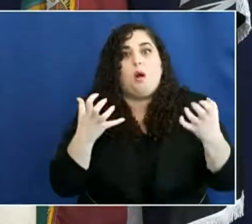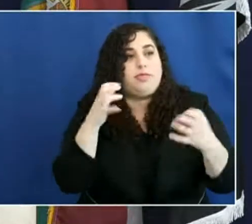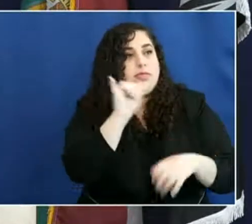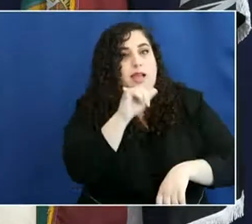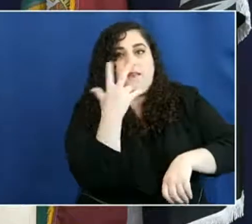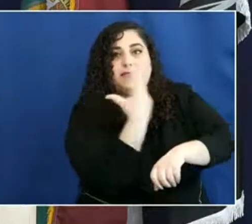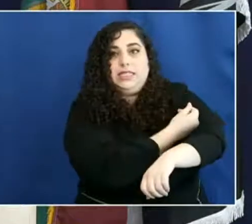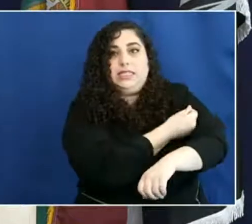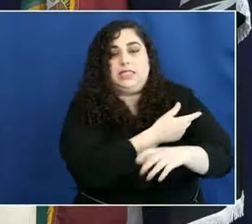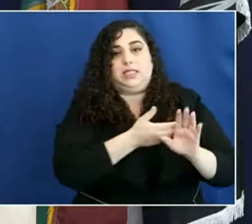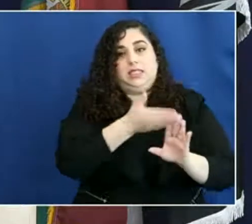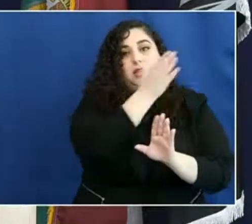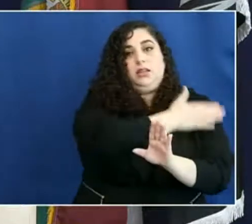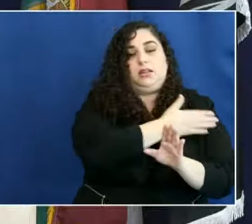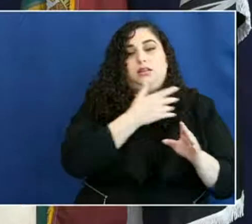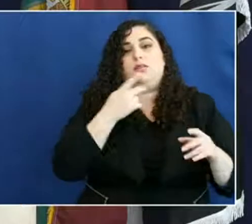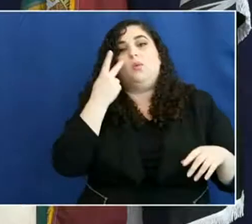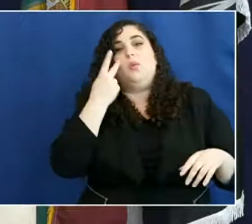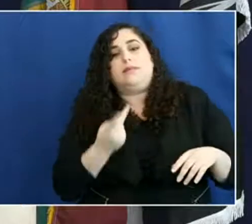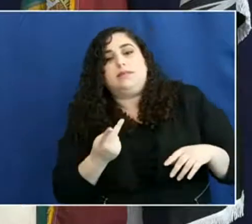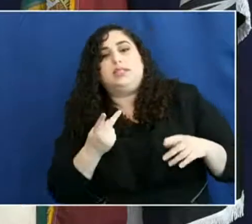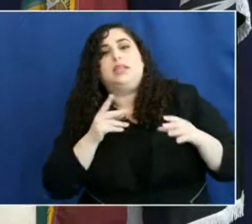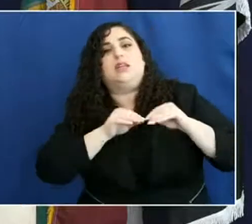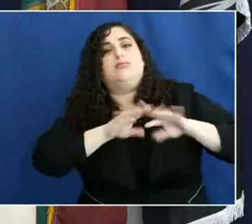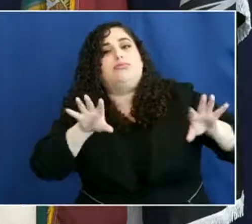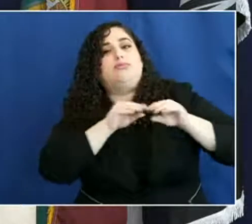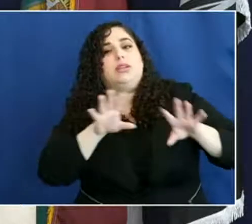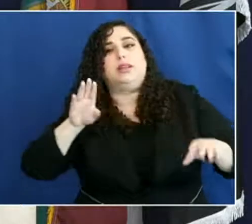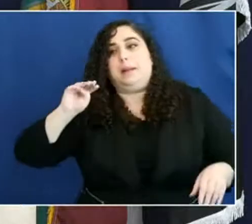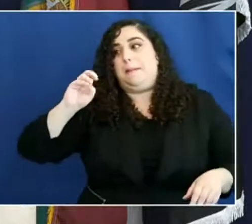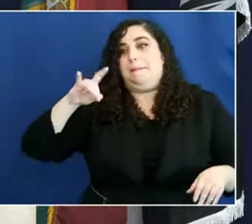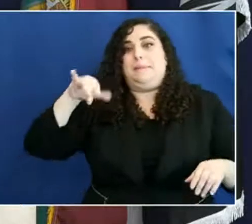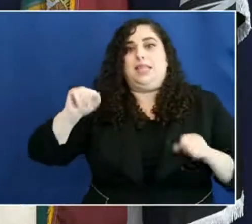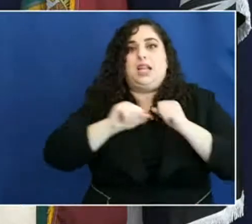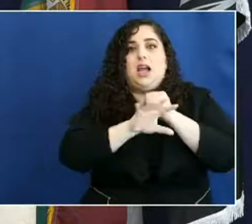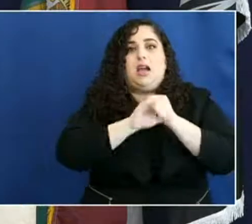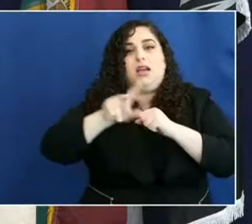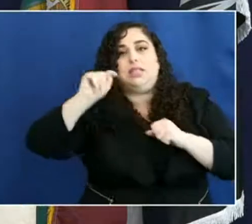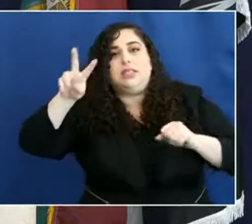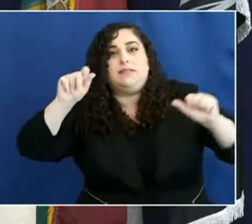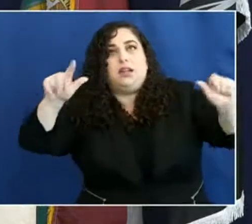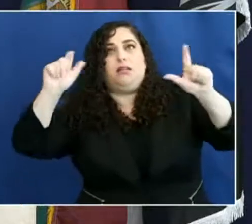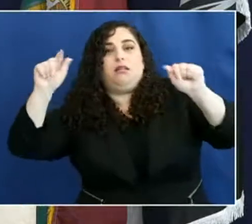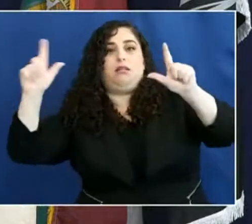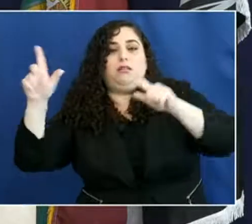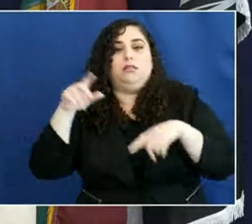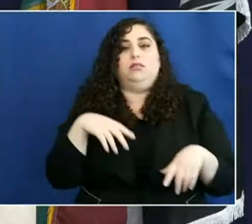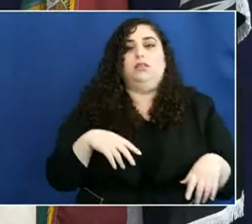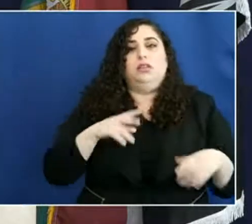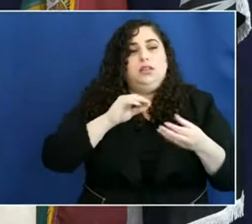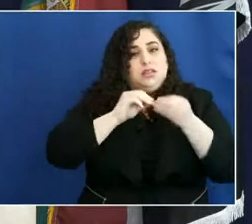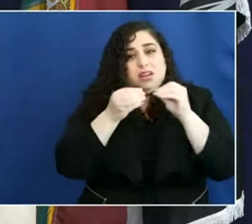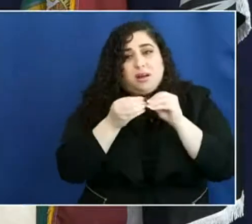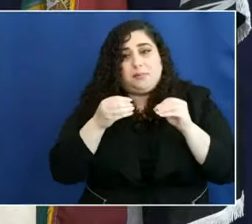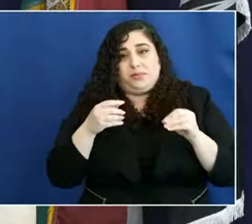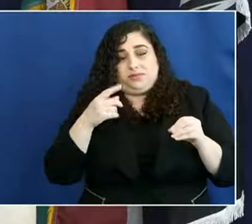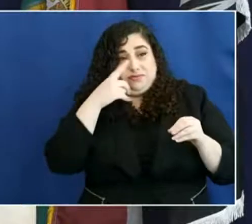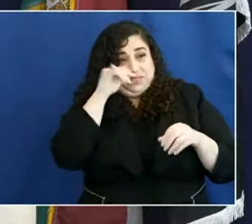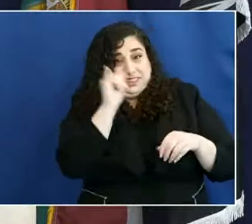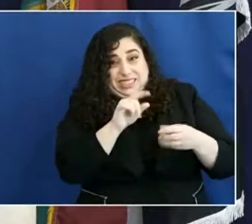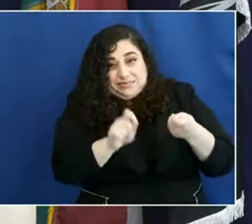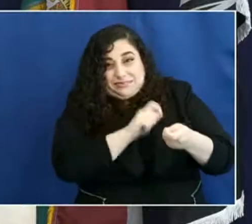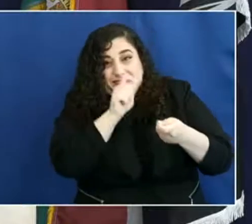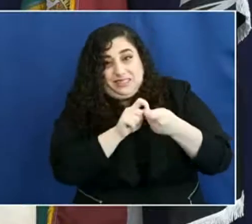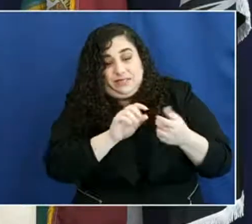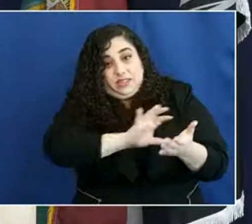hesitancy, and we did launch a media campaign engagement with our partners. And while I don't have any new quantitative data, qualitatively, I